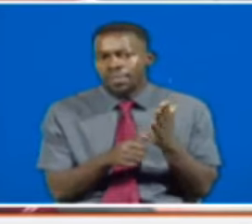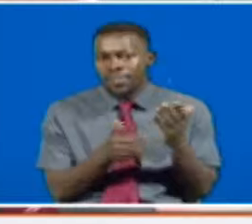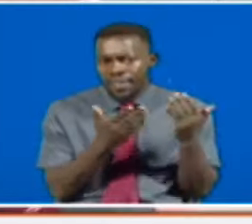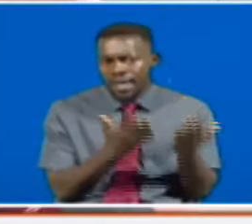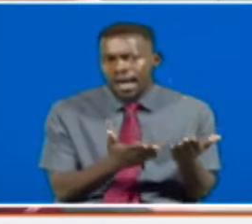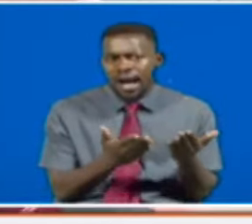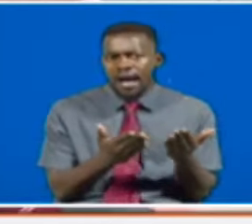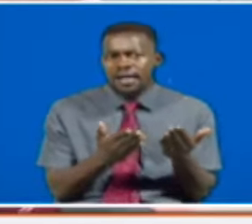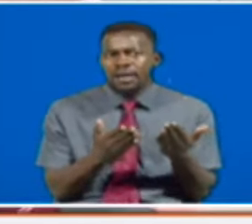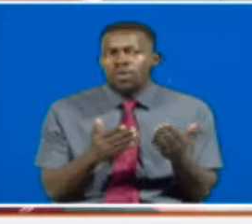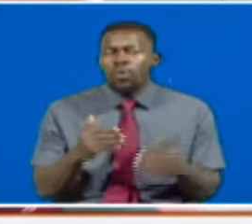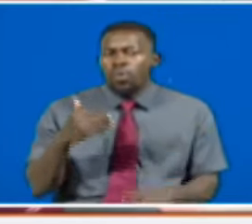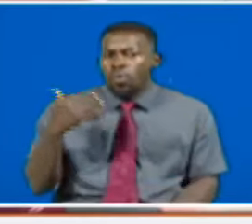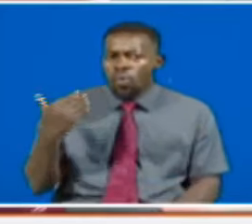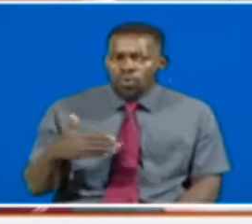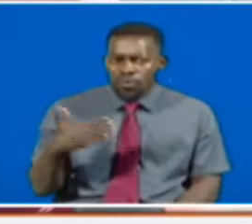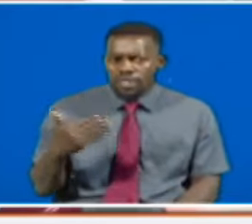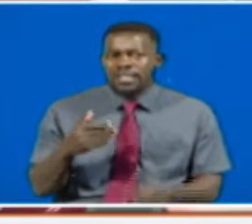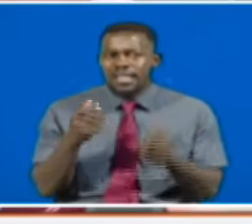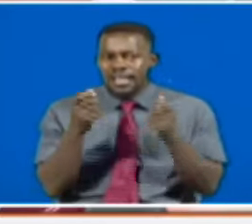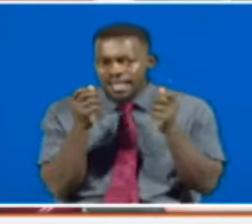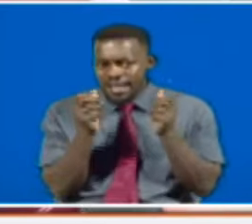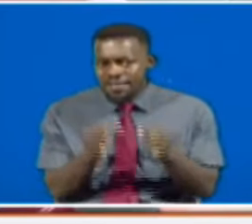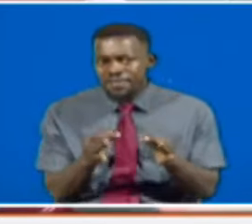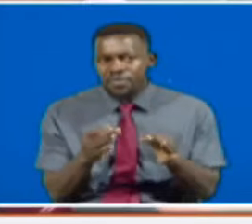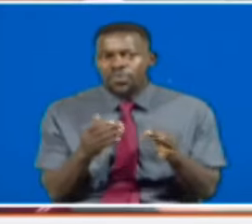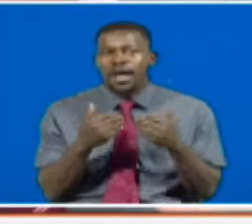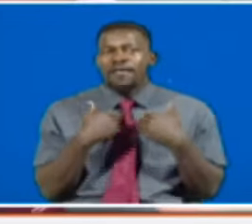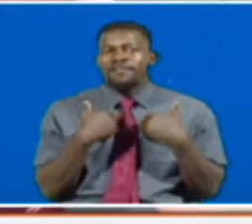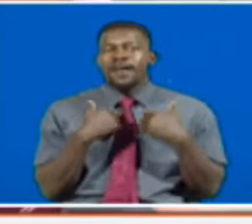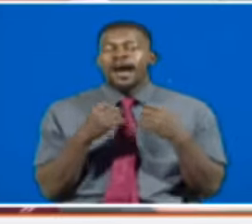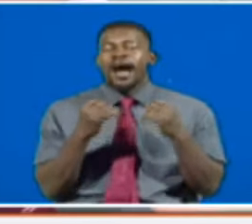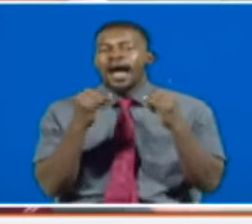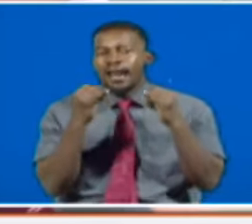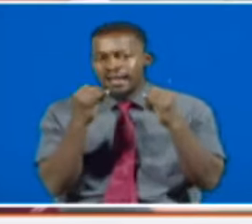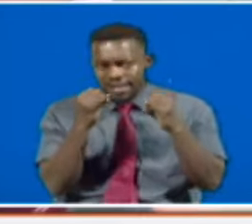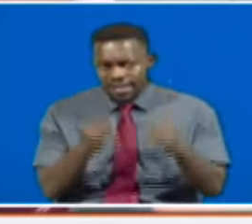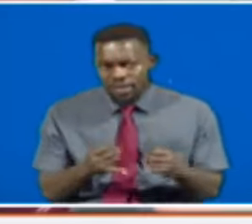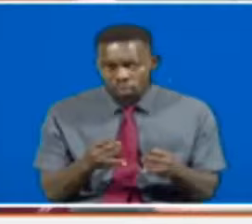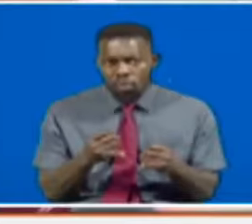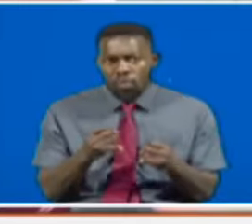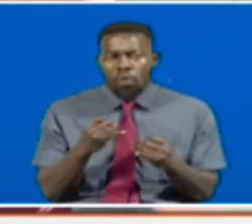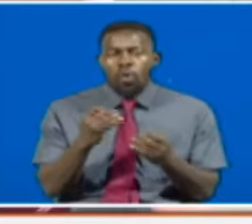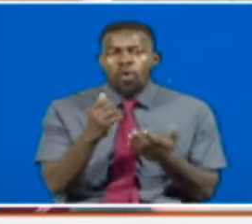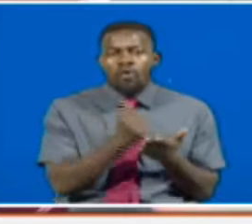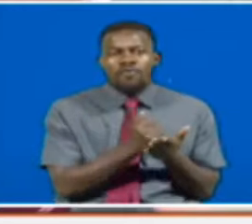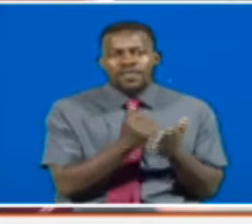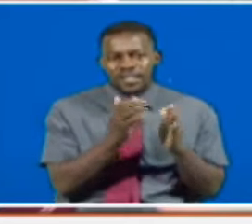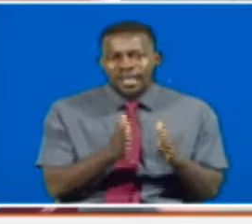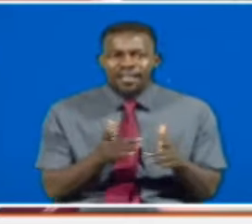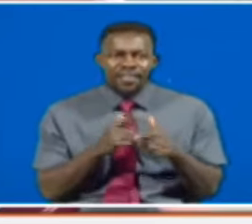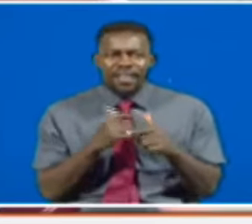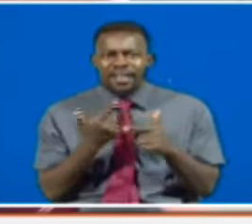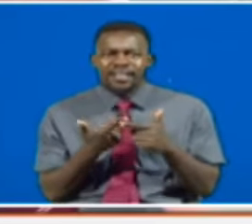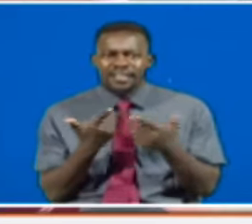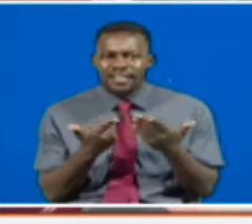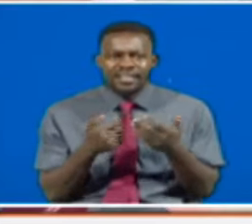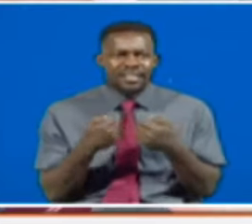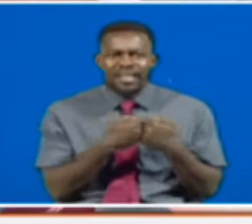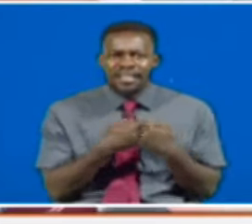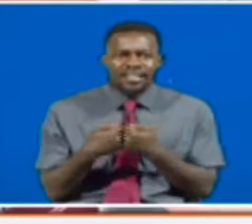as usual, a new office like this, an activity new like this, cannot fail to have one or two other, you